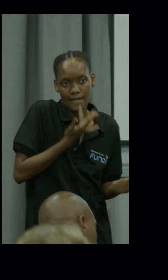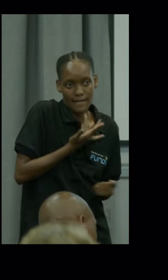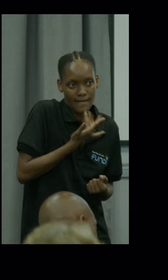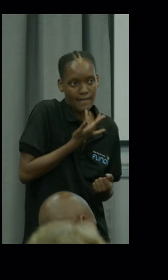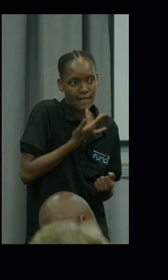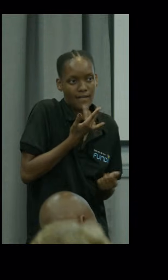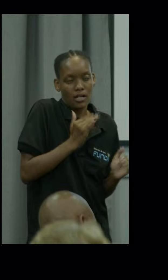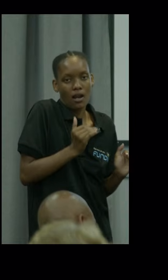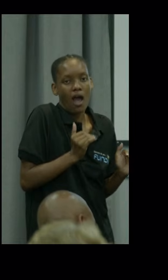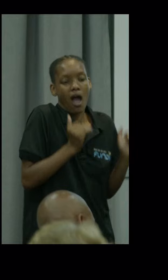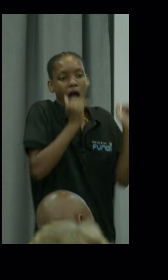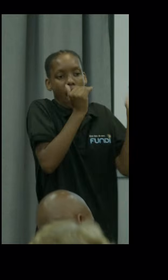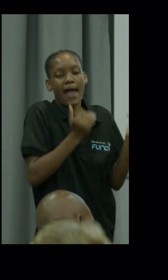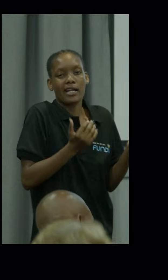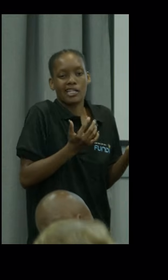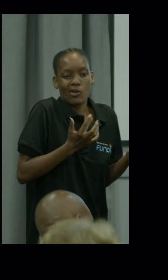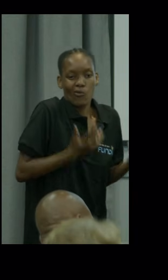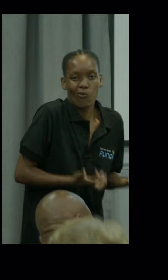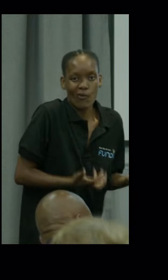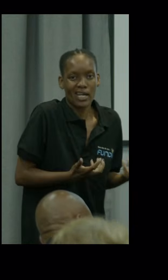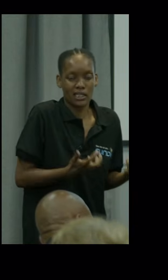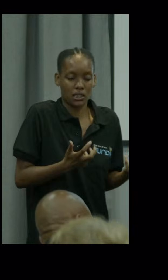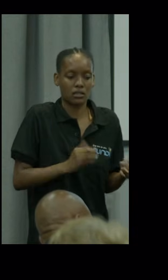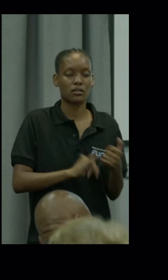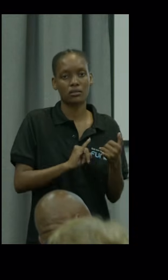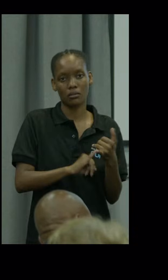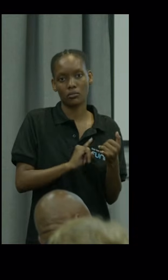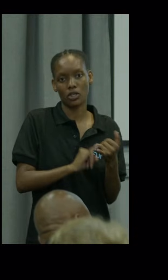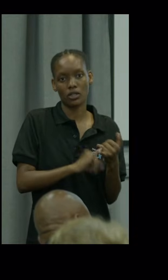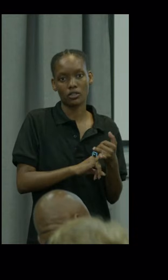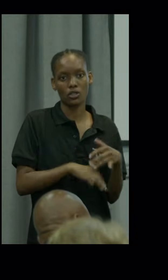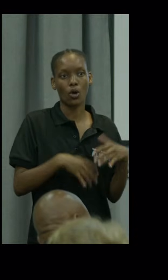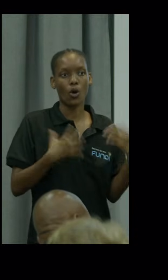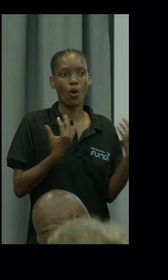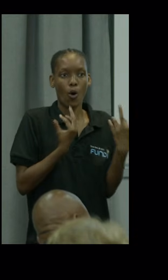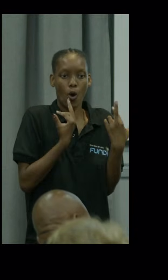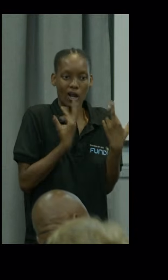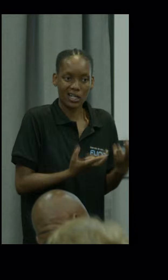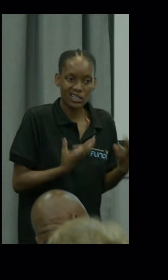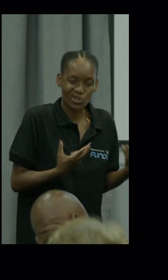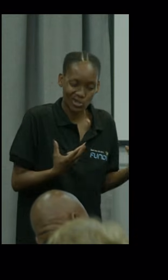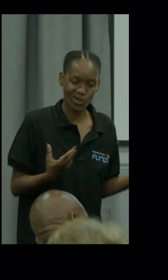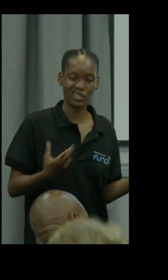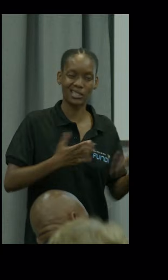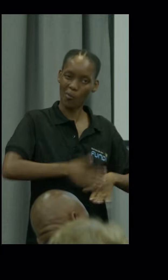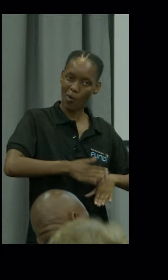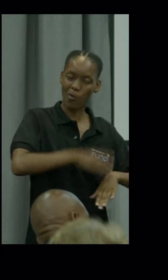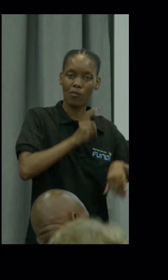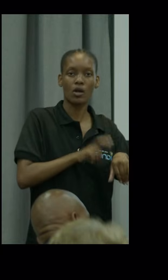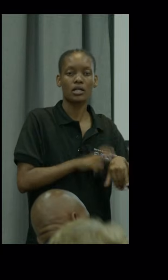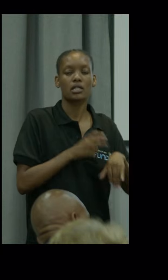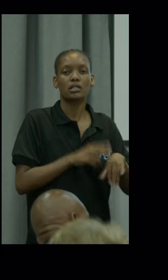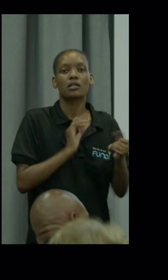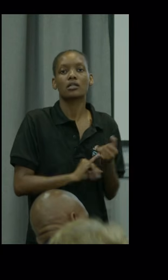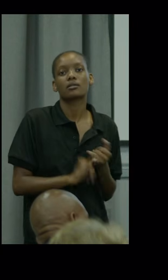highly weighted subjects or resource intensive subjects. So if we went